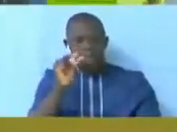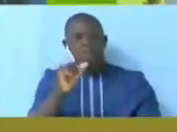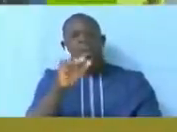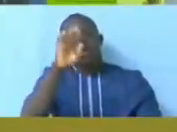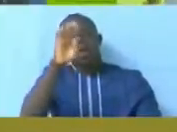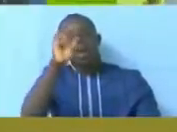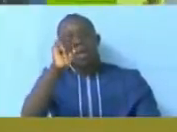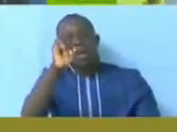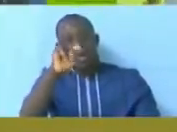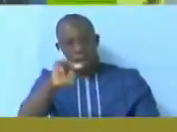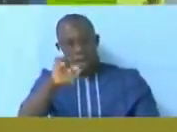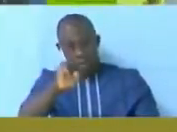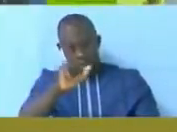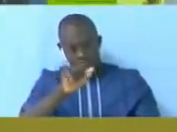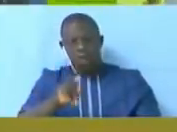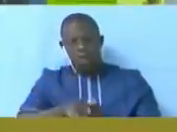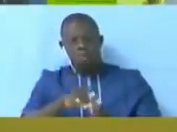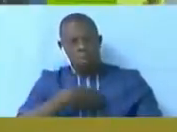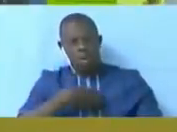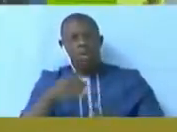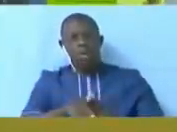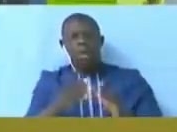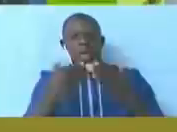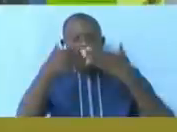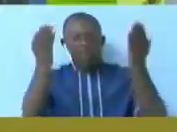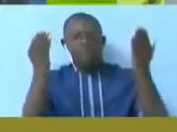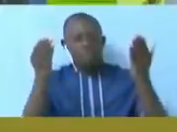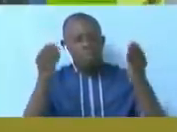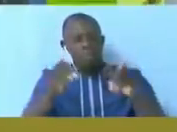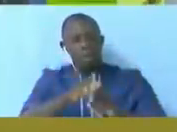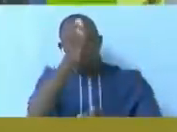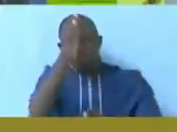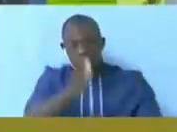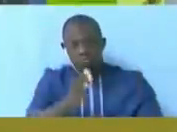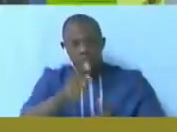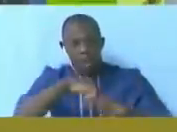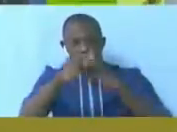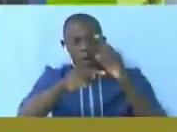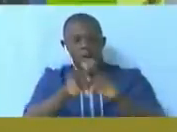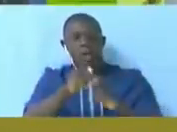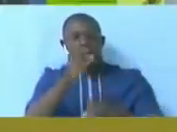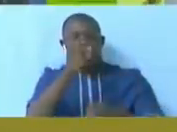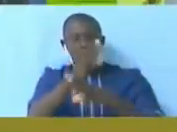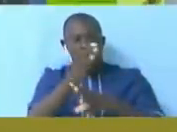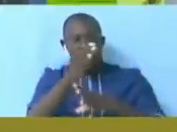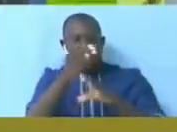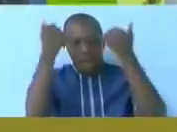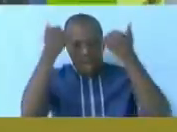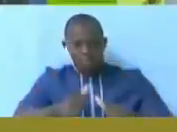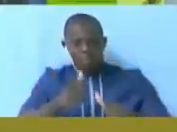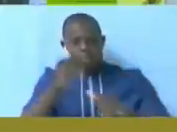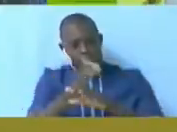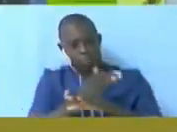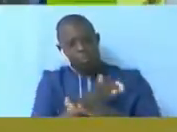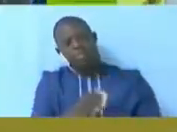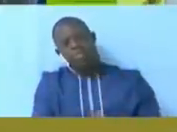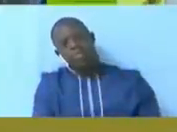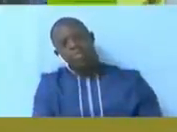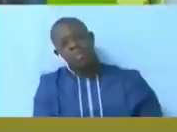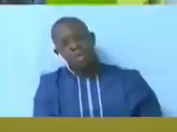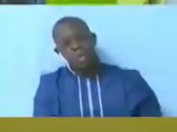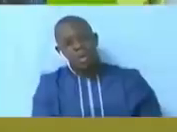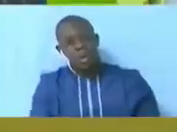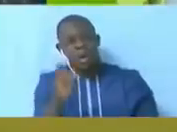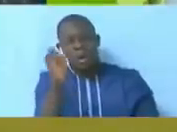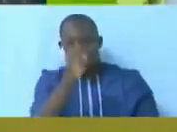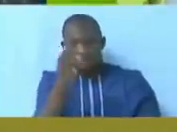the NIA incident, the Ghanaian incident. Jesus lebekela moti me ya long kwa bini kuoni ngaba wanyar la memketa Ghanaian or lain kuoti. Because